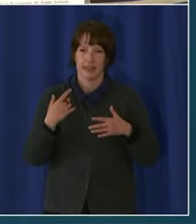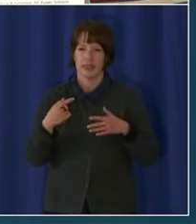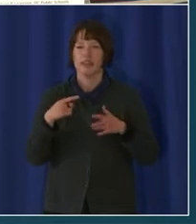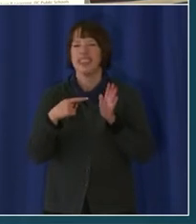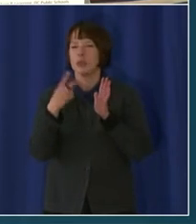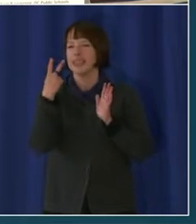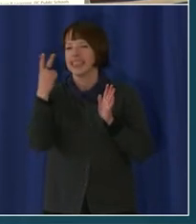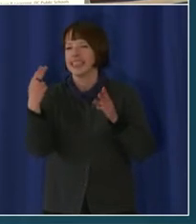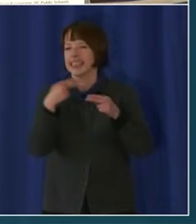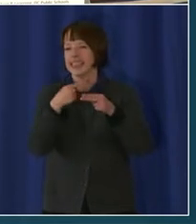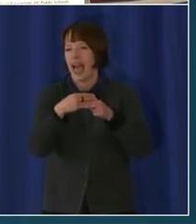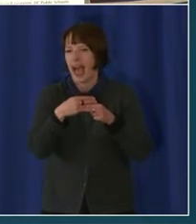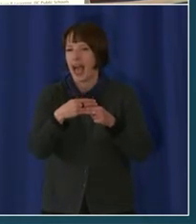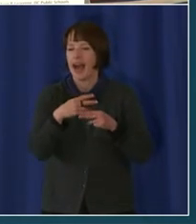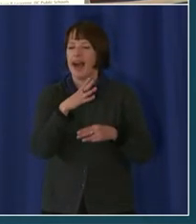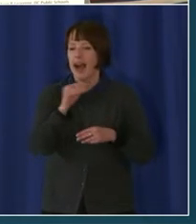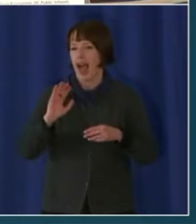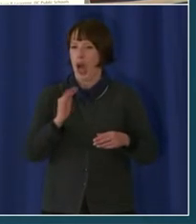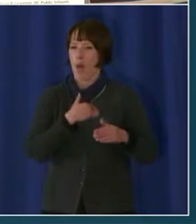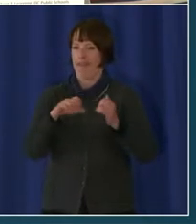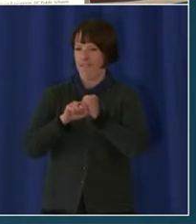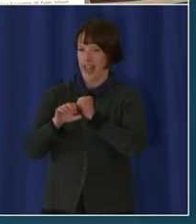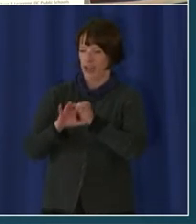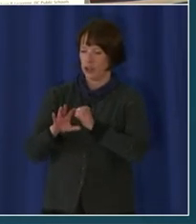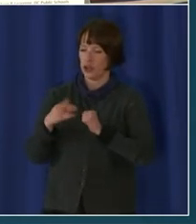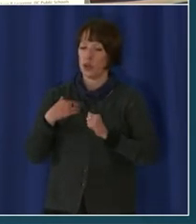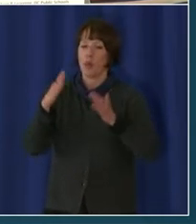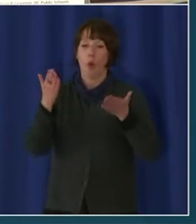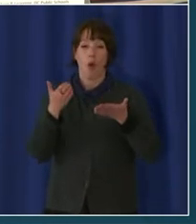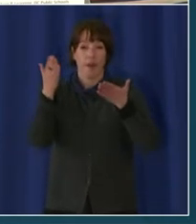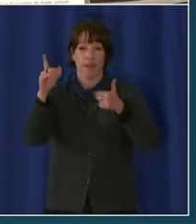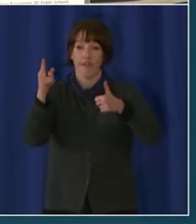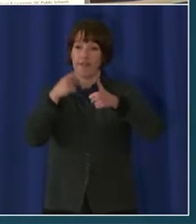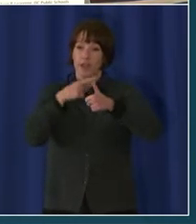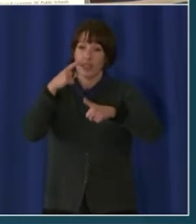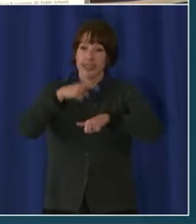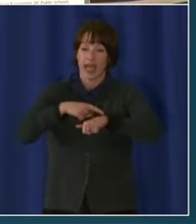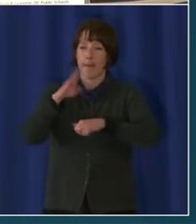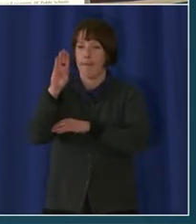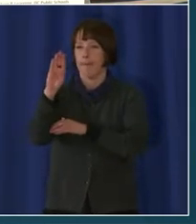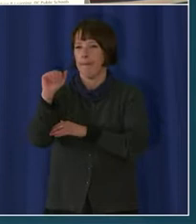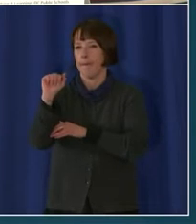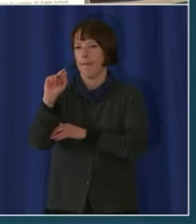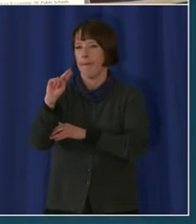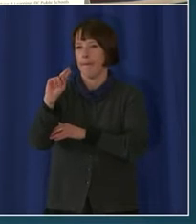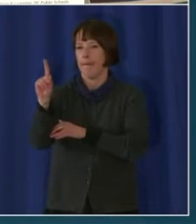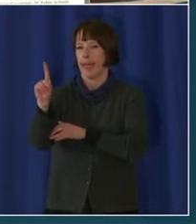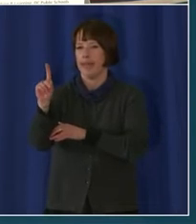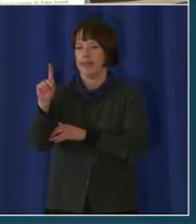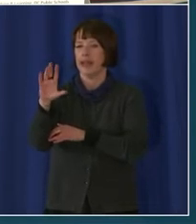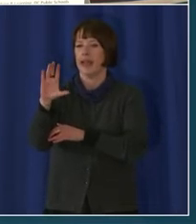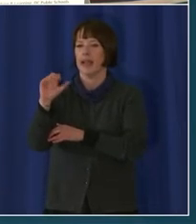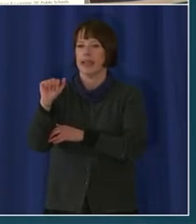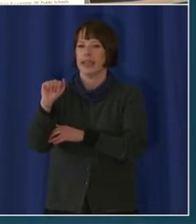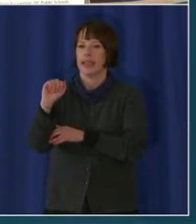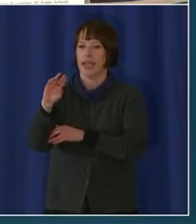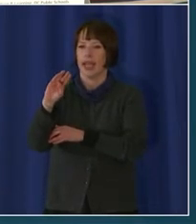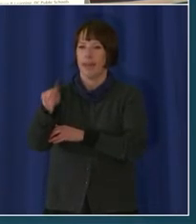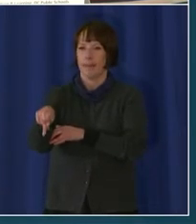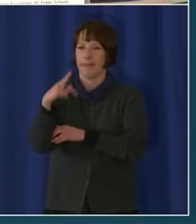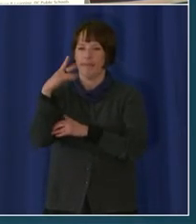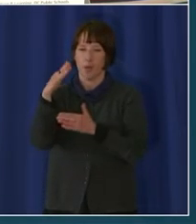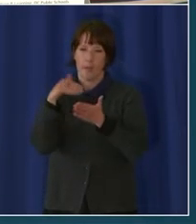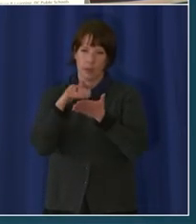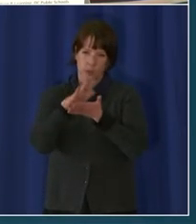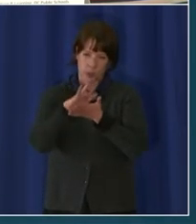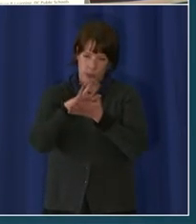on the slide there in the flyer, but we are offering for the first time a band camp for middle school students. What's really great about